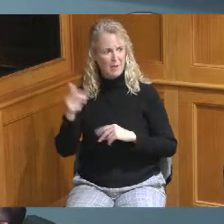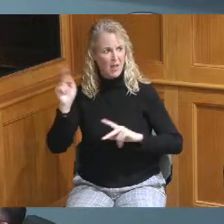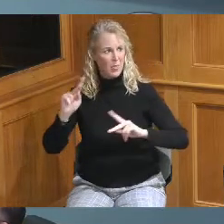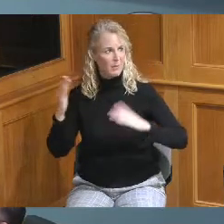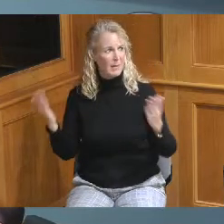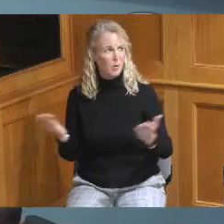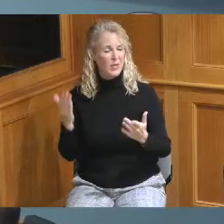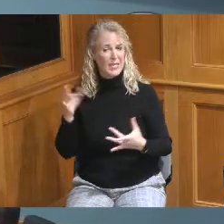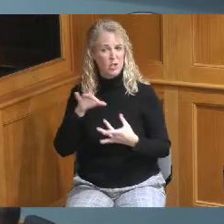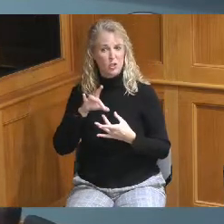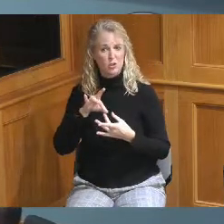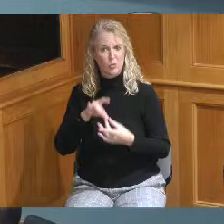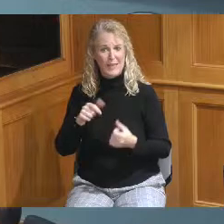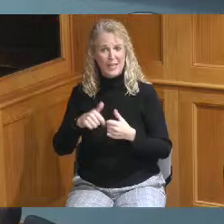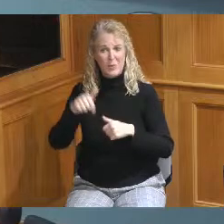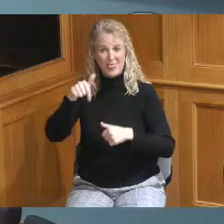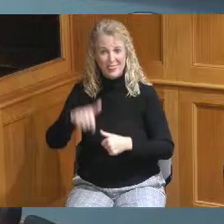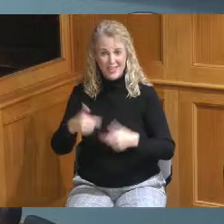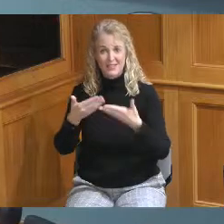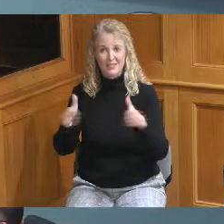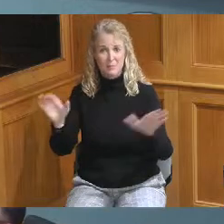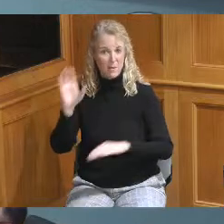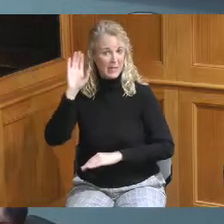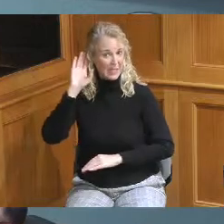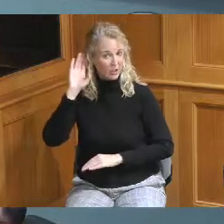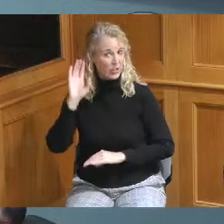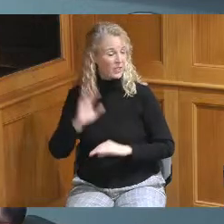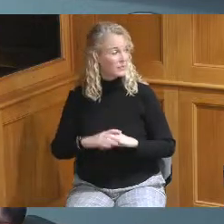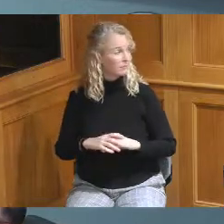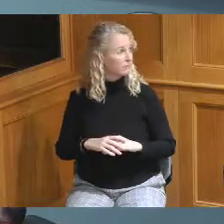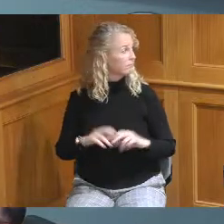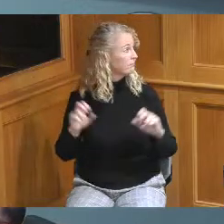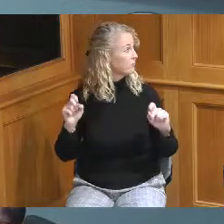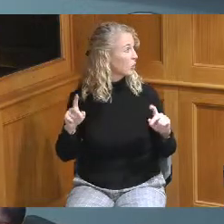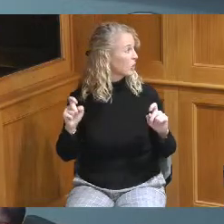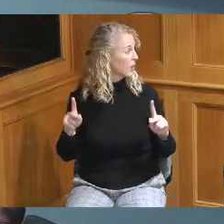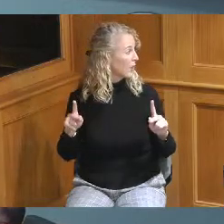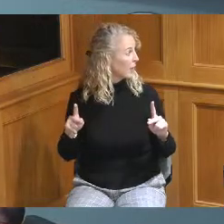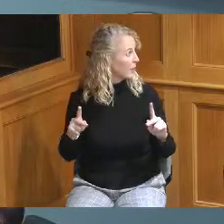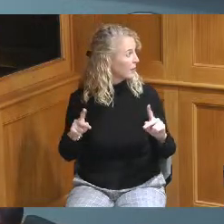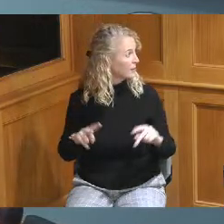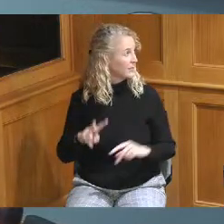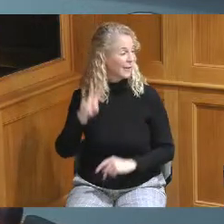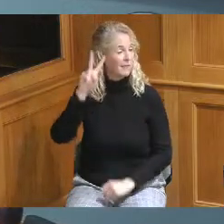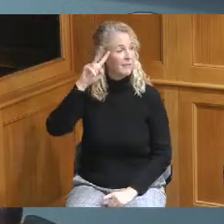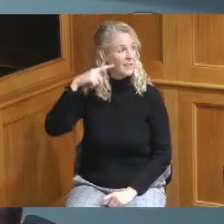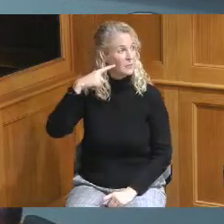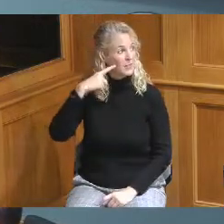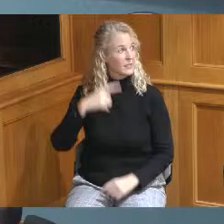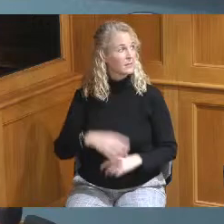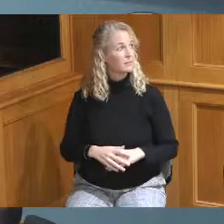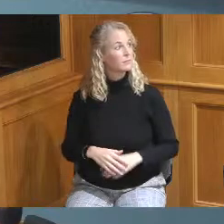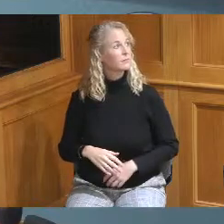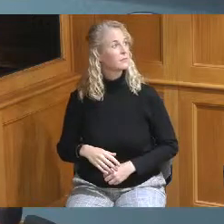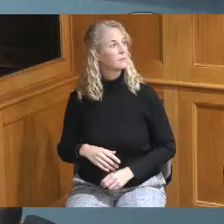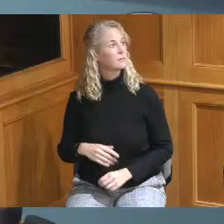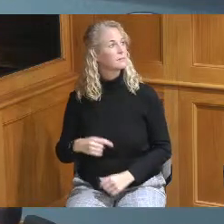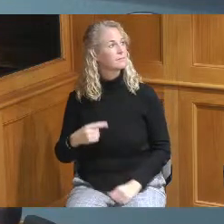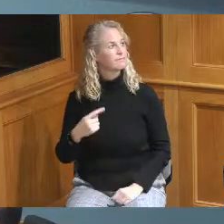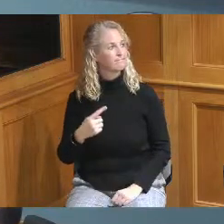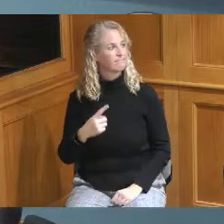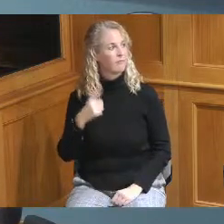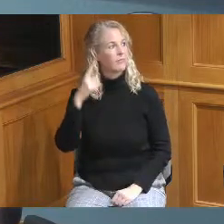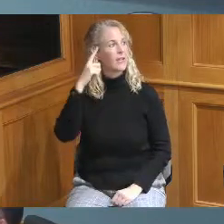to speak in the public hearing? We did have. Okay, I'll open it up. Vice President Driehaus. I thank